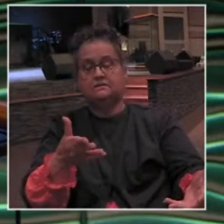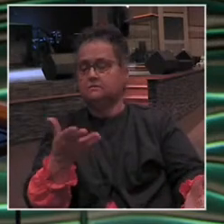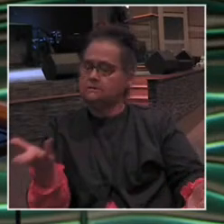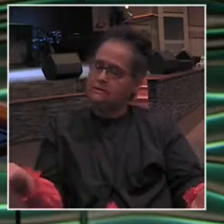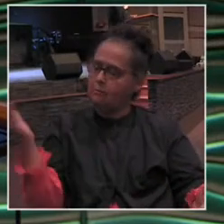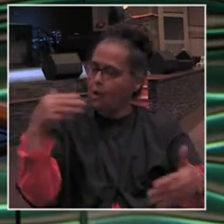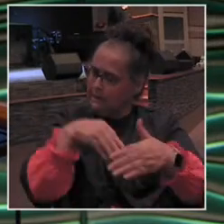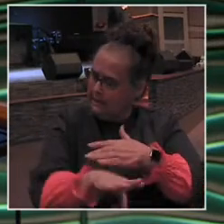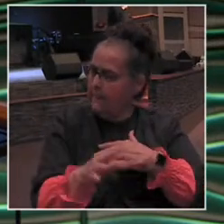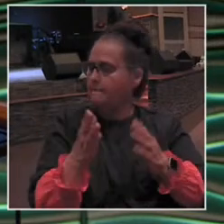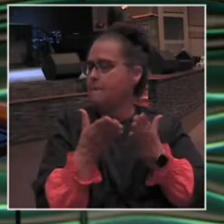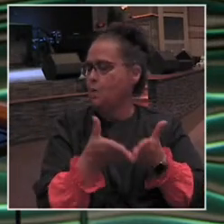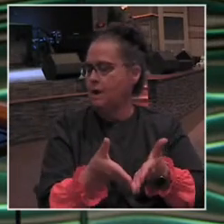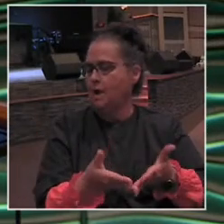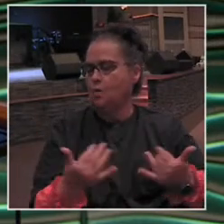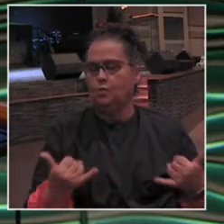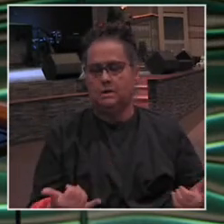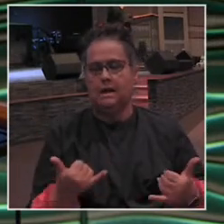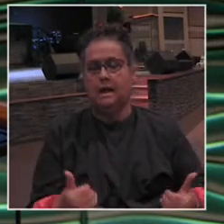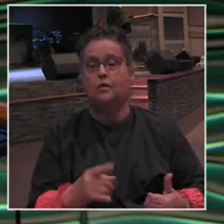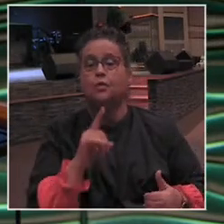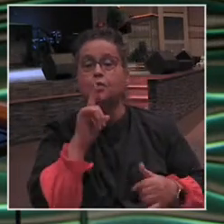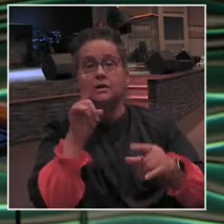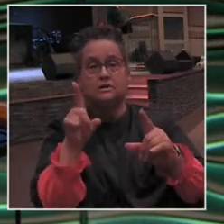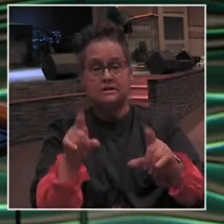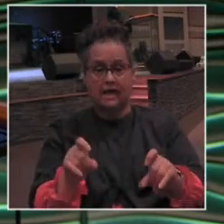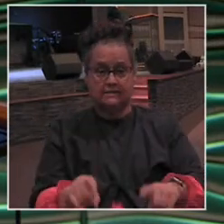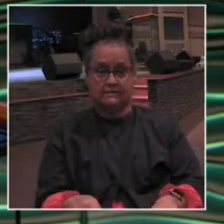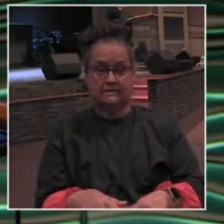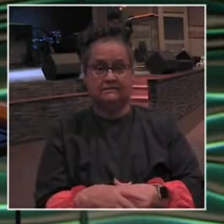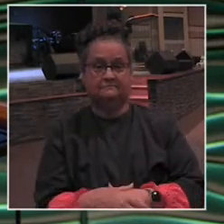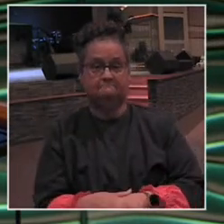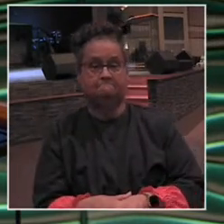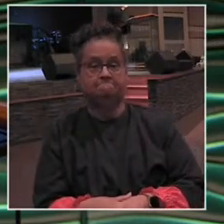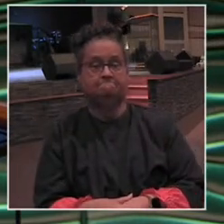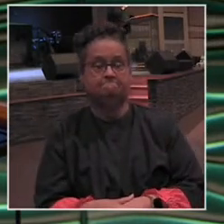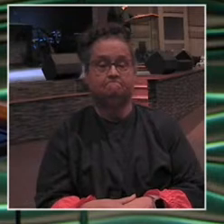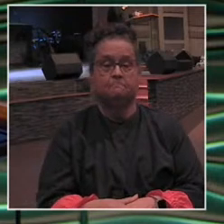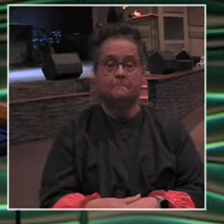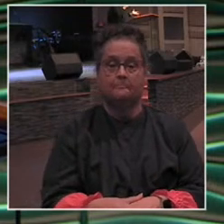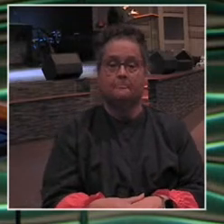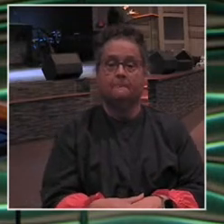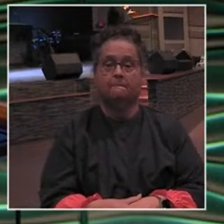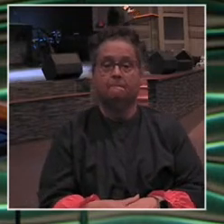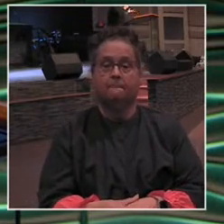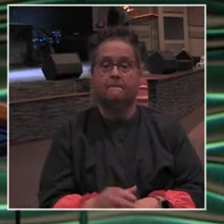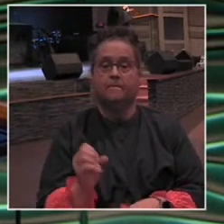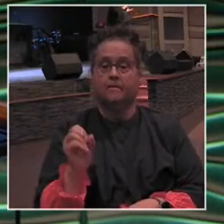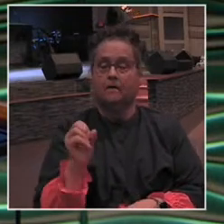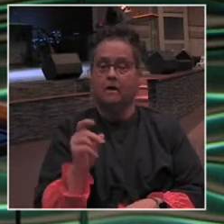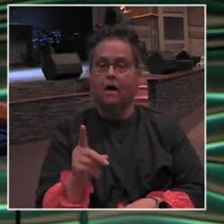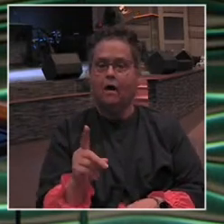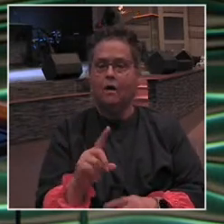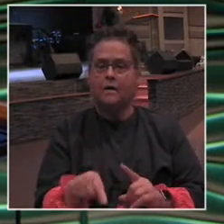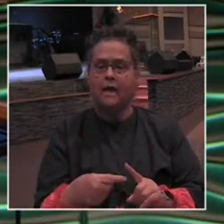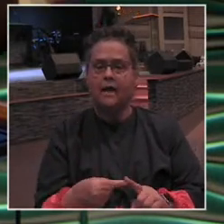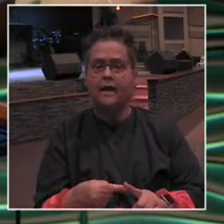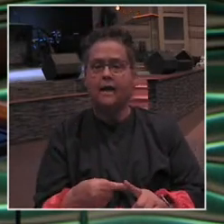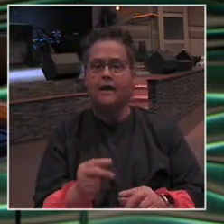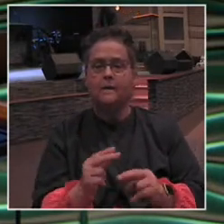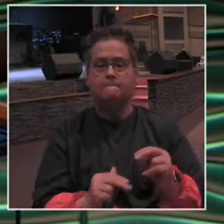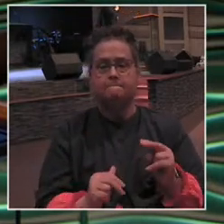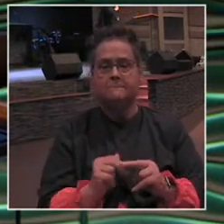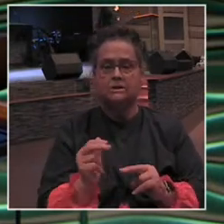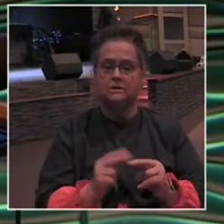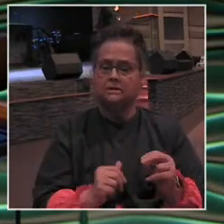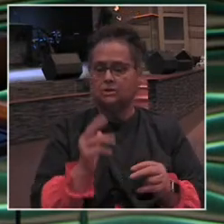boat, Noah. Now the real test of the faith comes. It was okay when he was building it because he was able to